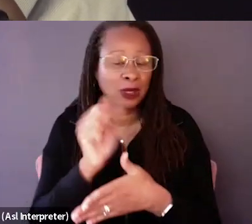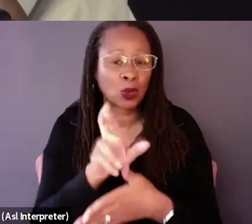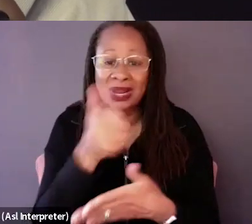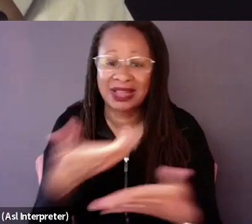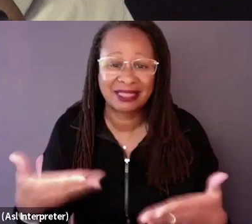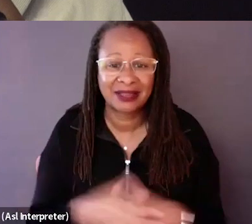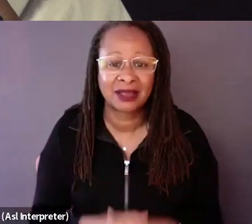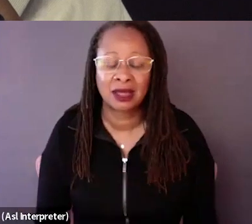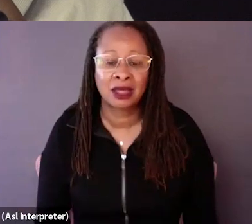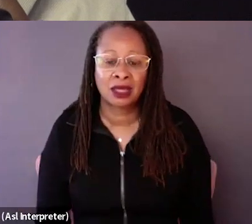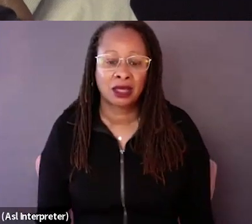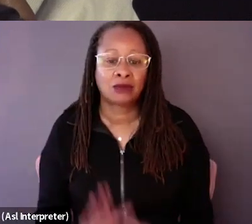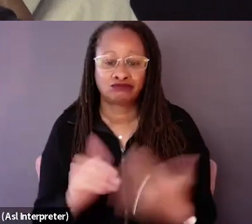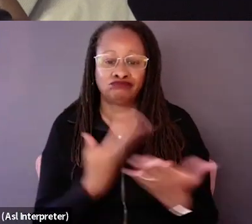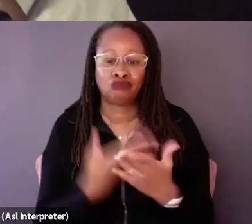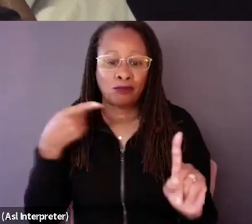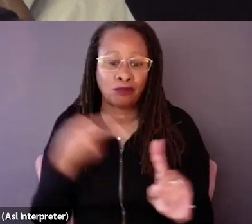film, and he's an actor himself.